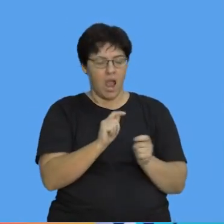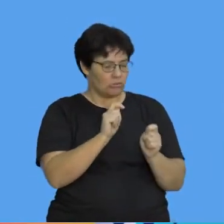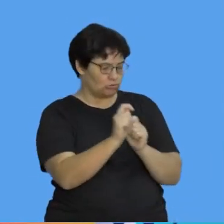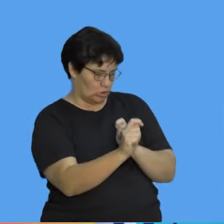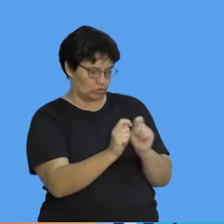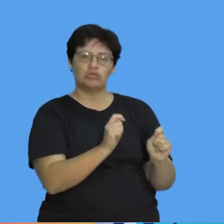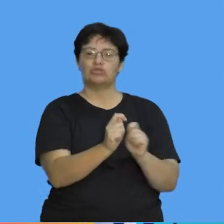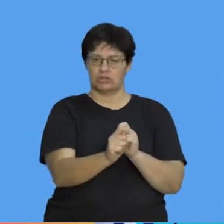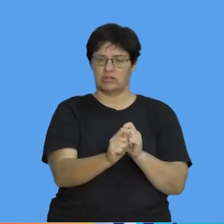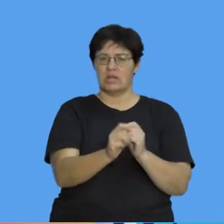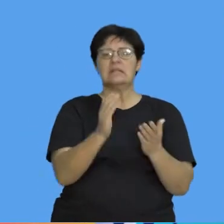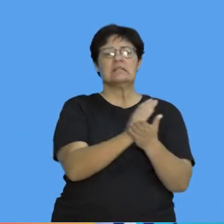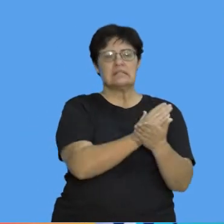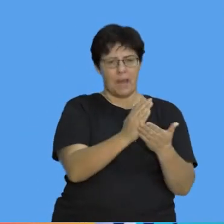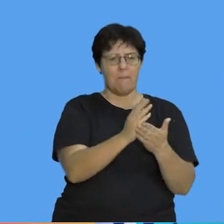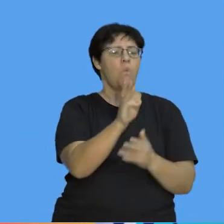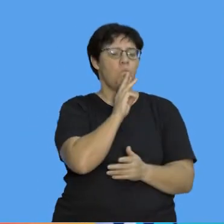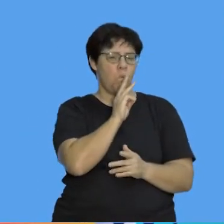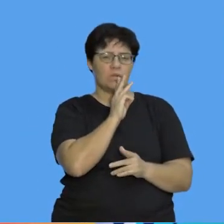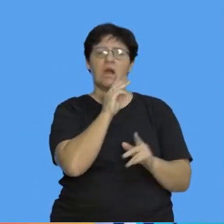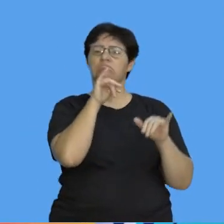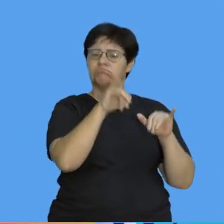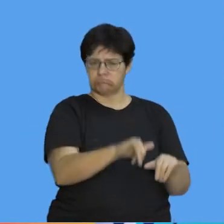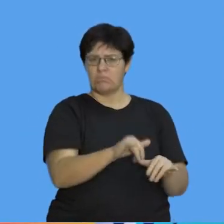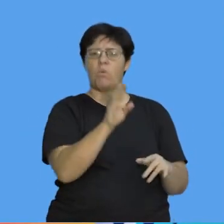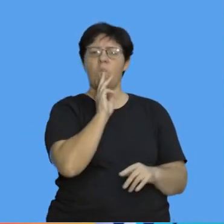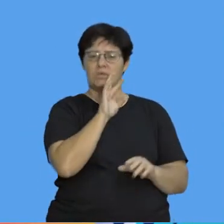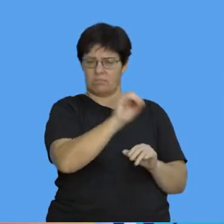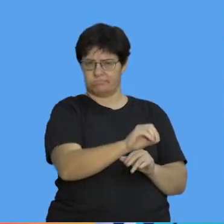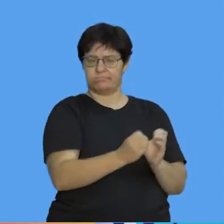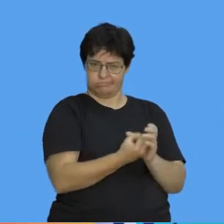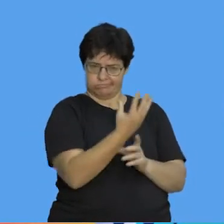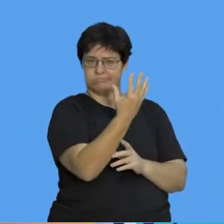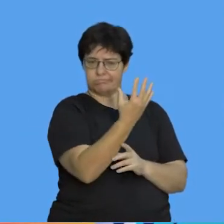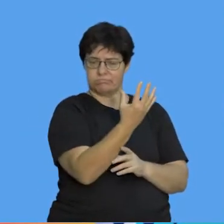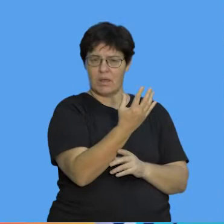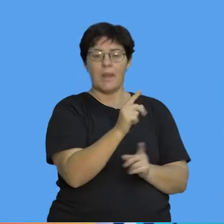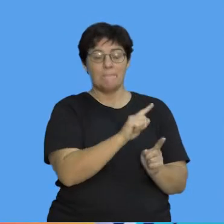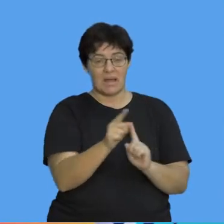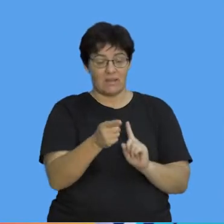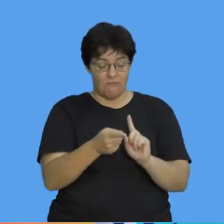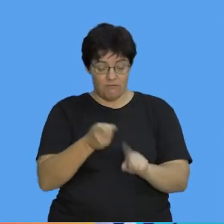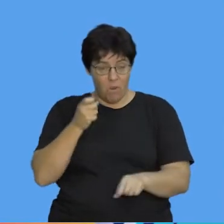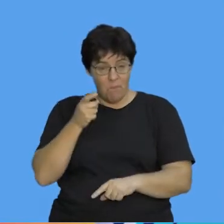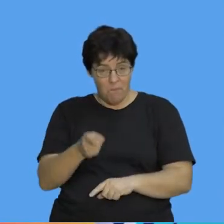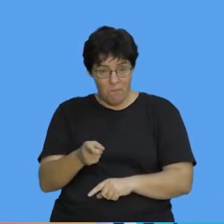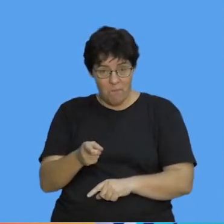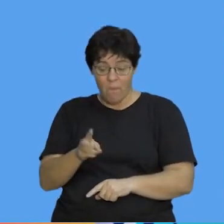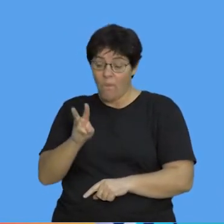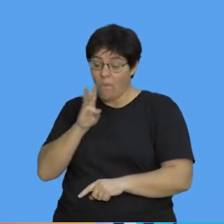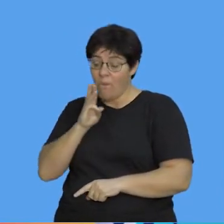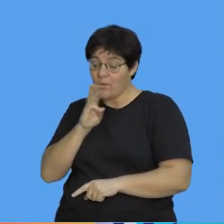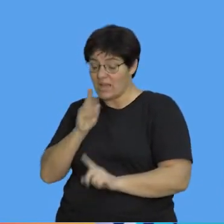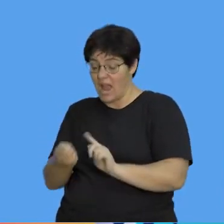Yes, some plants are able to live in water, but we're generally looking at the concept of moving from an